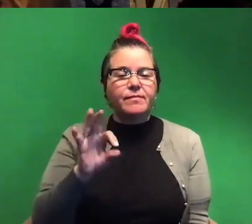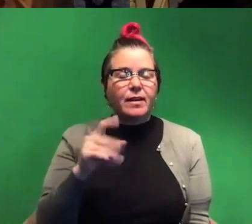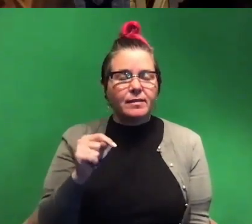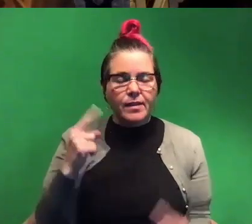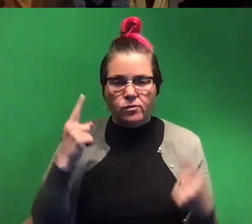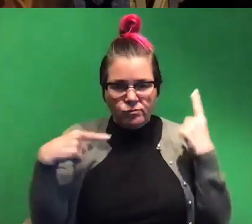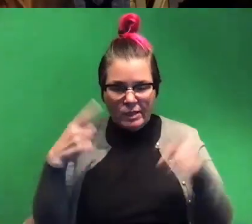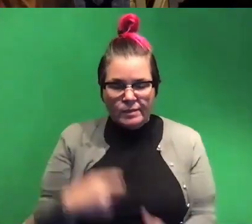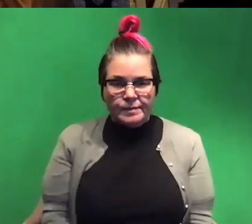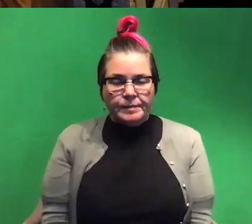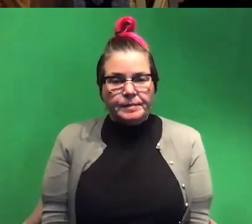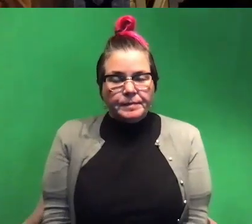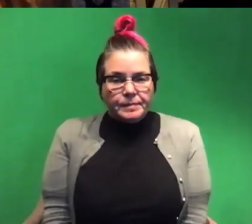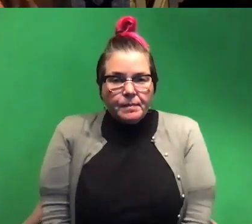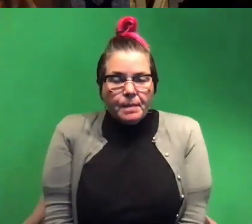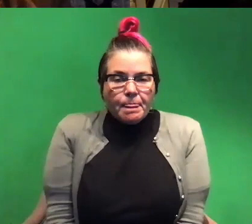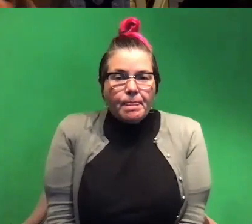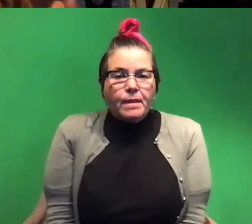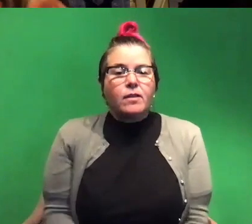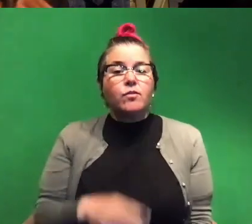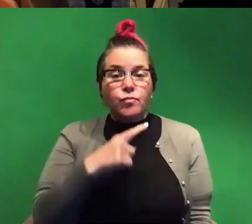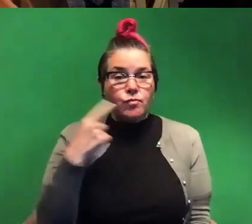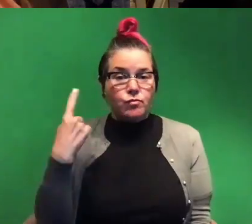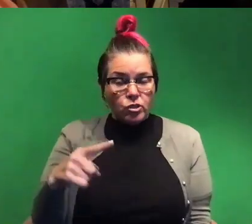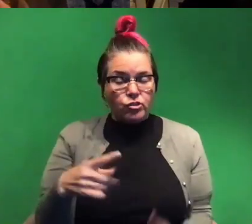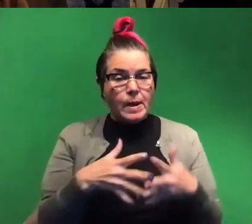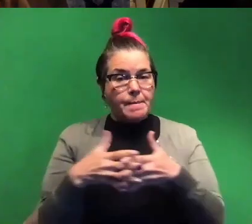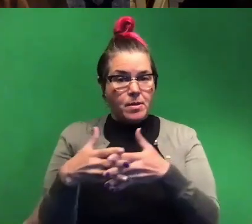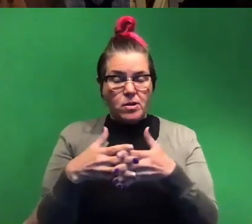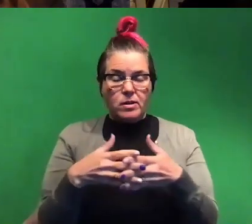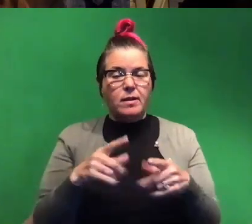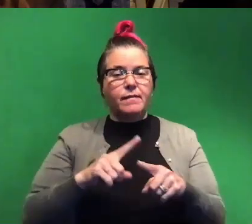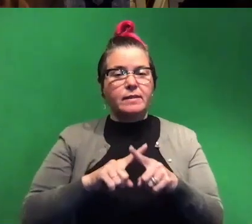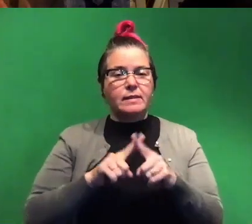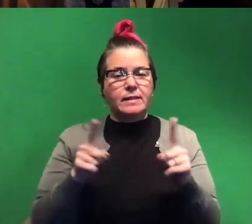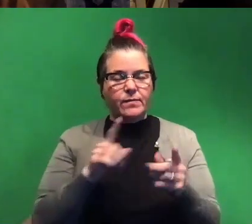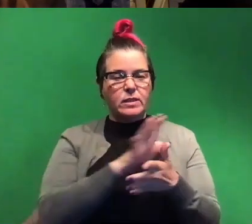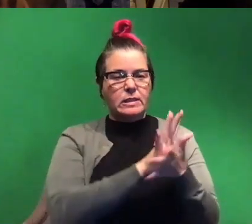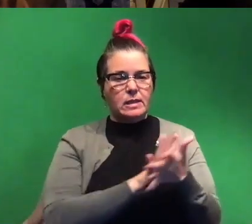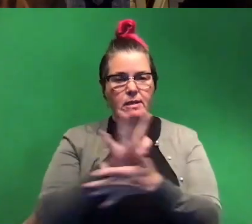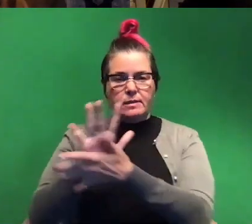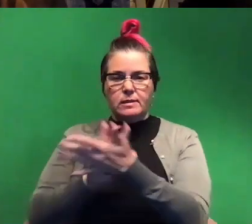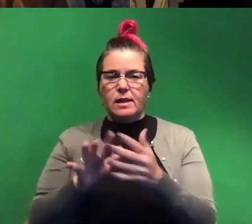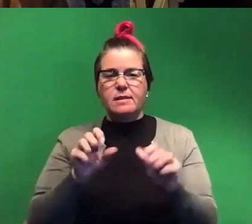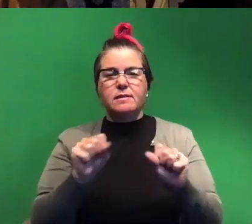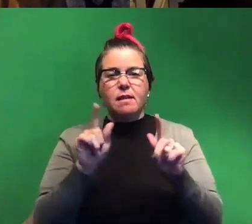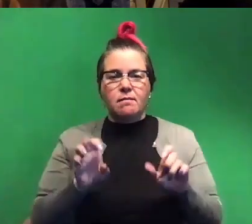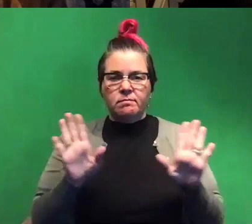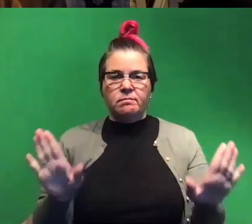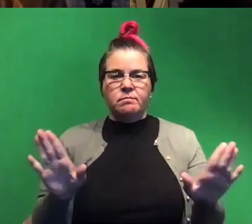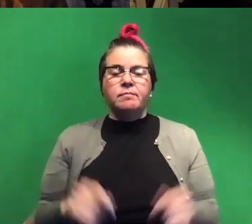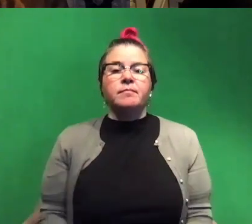thing. So Russia and America have very different design styles when it comes to space,